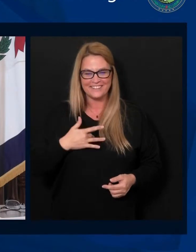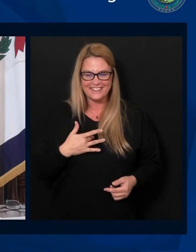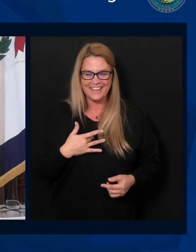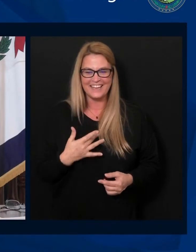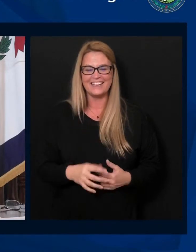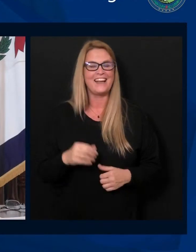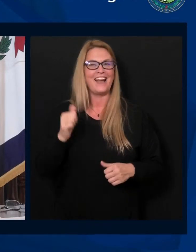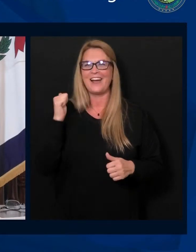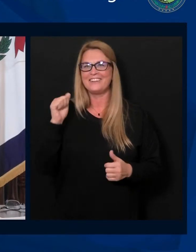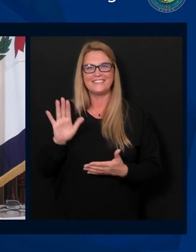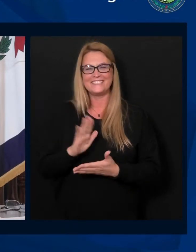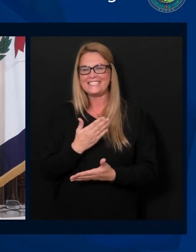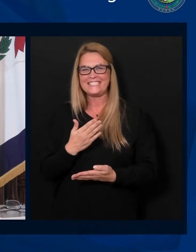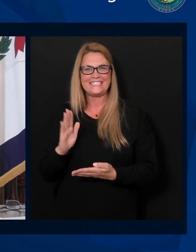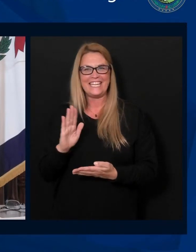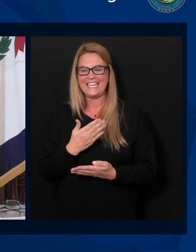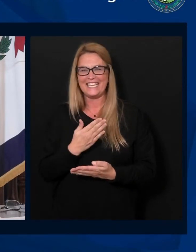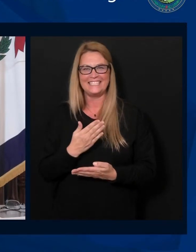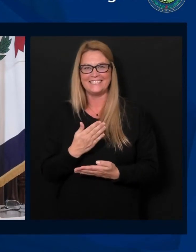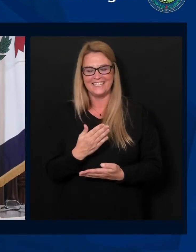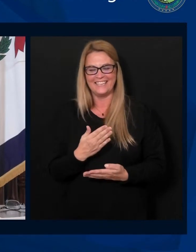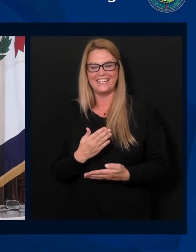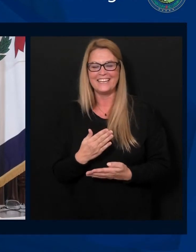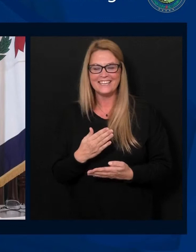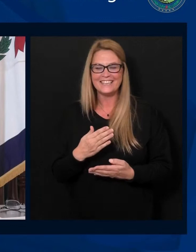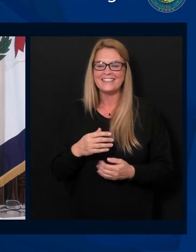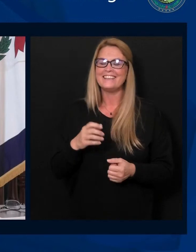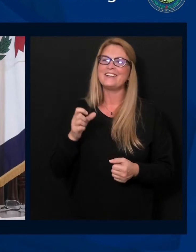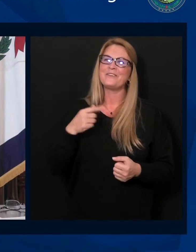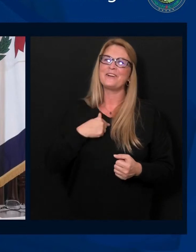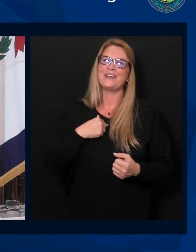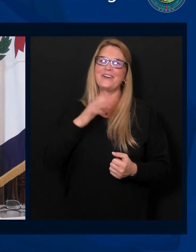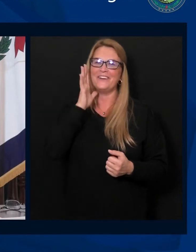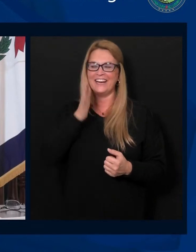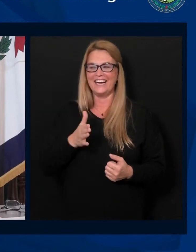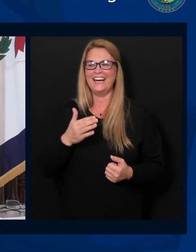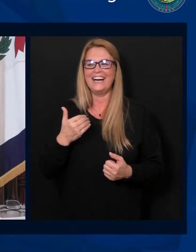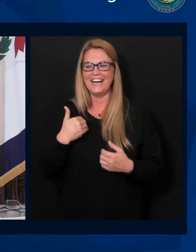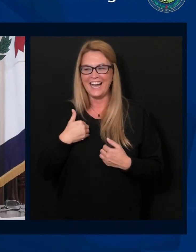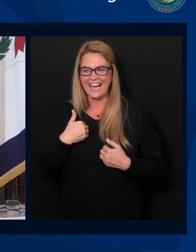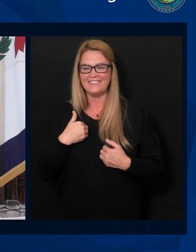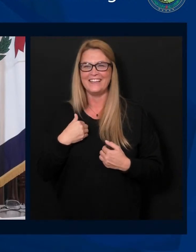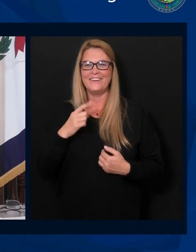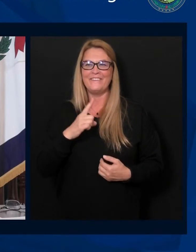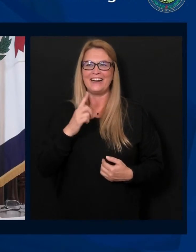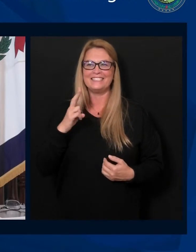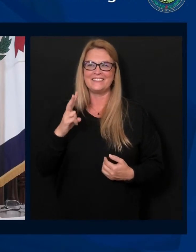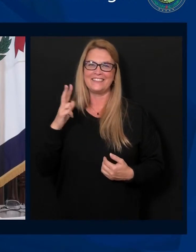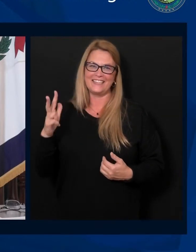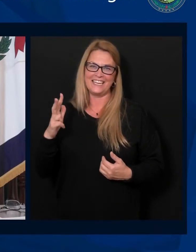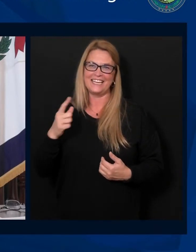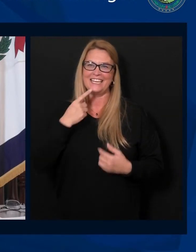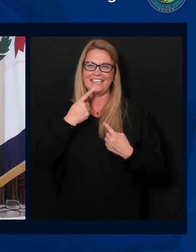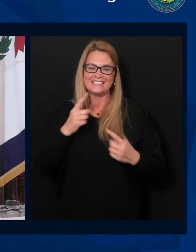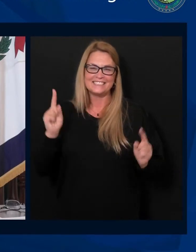through the singing because that may not be all that great, but we're going to absolutely, on three, say happy birthday, Jennifer.